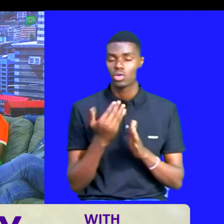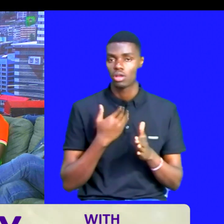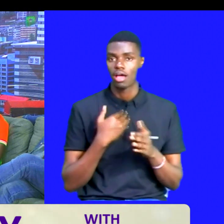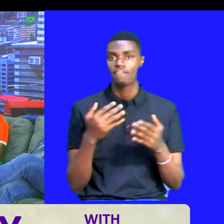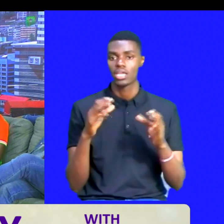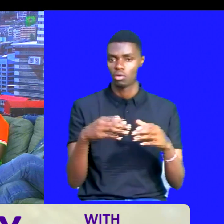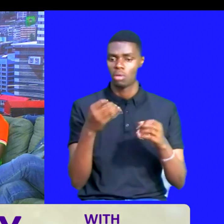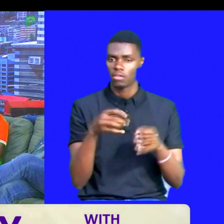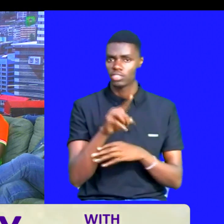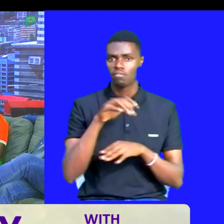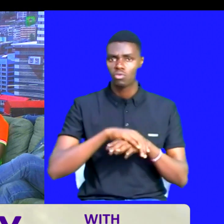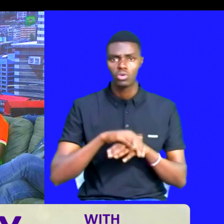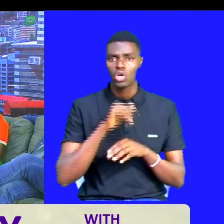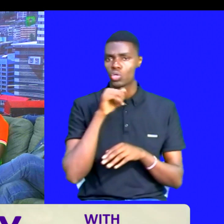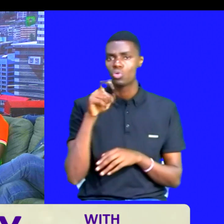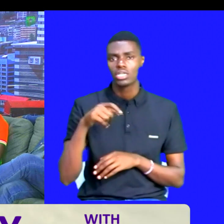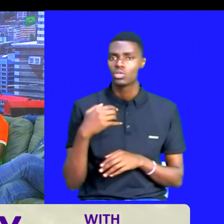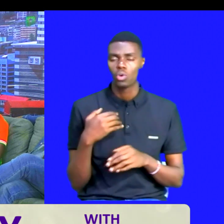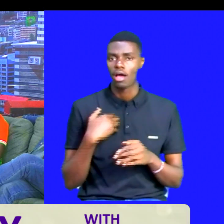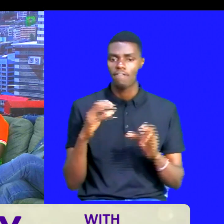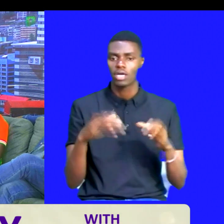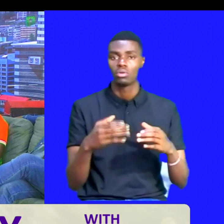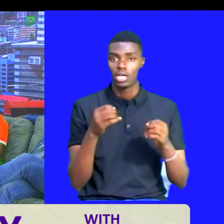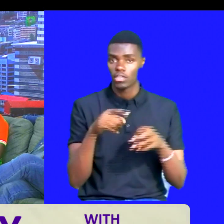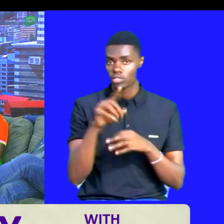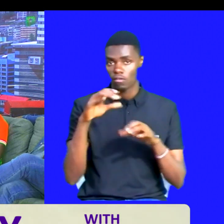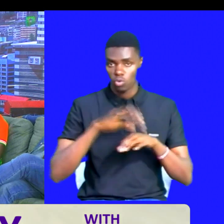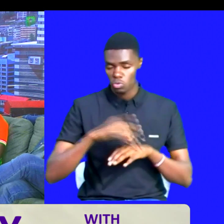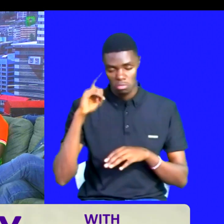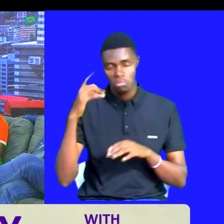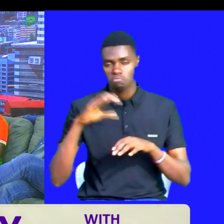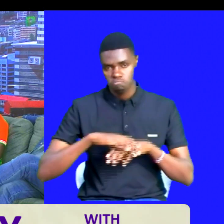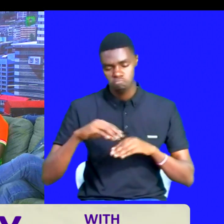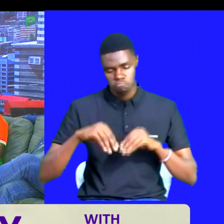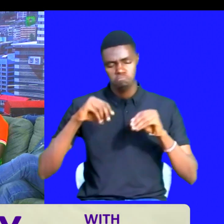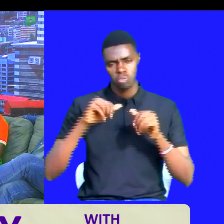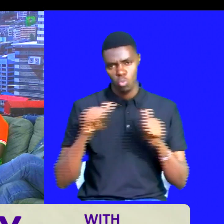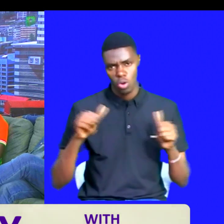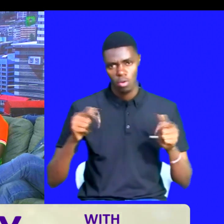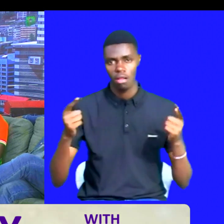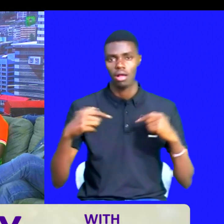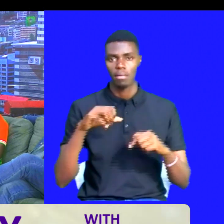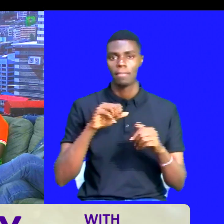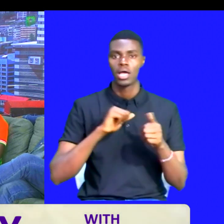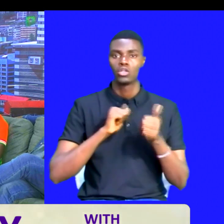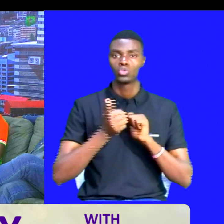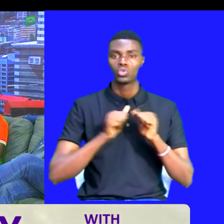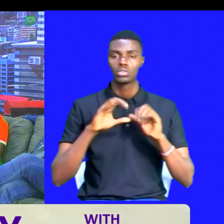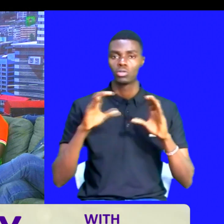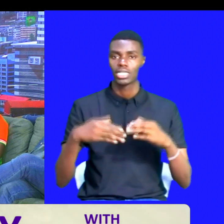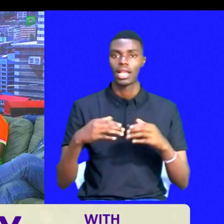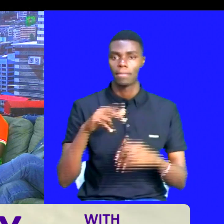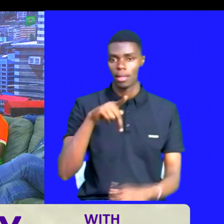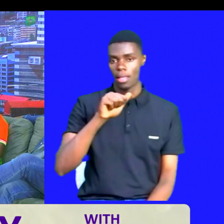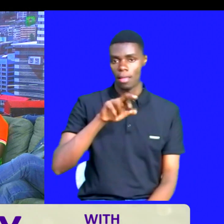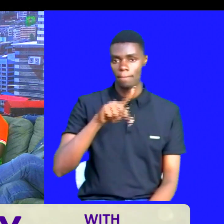if you're good, you're good. You don't have to have a club to be a good player. Yes. So if you're good and you think you're good, come to the sports club, Parklands, show us what